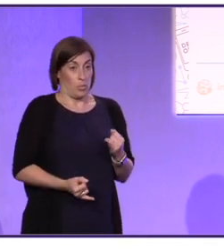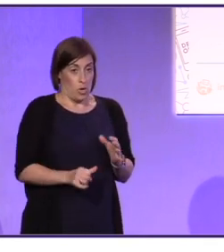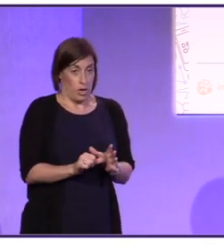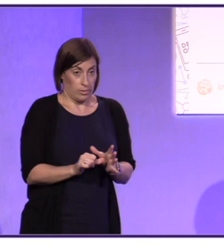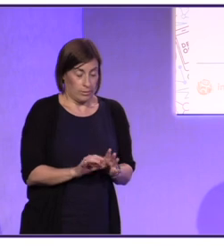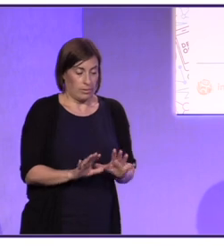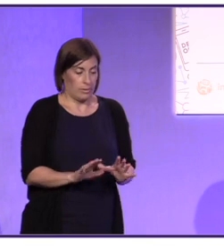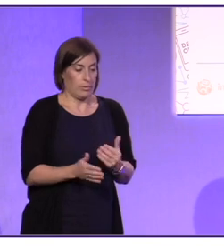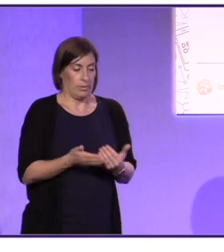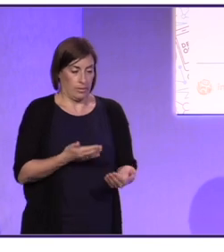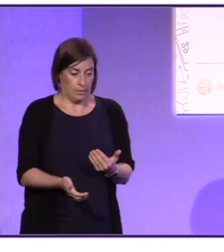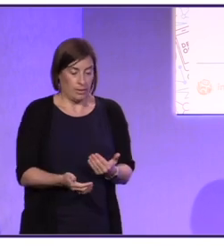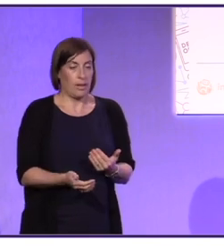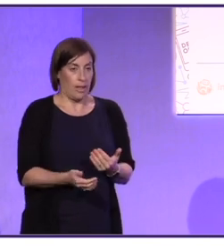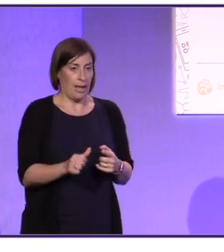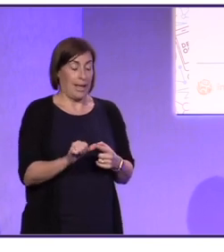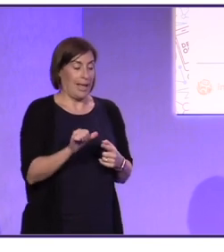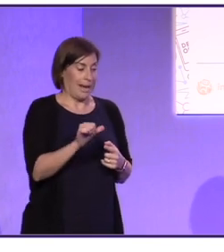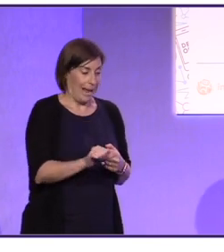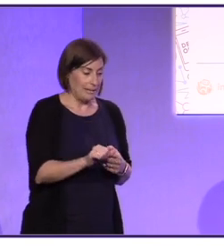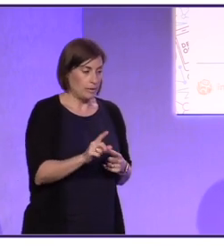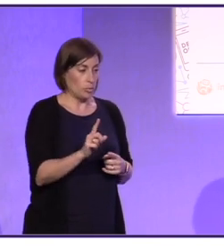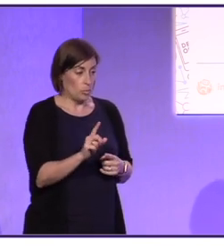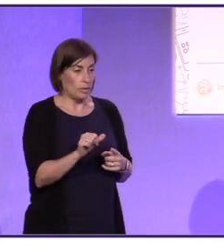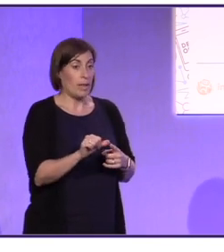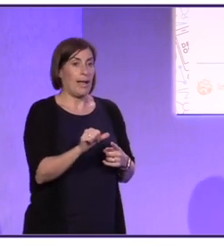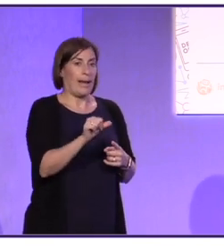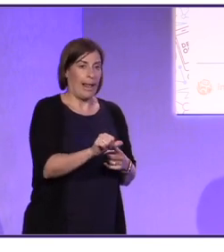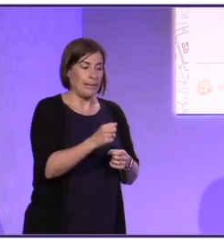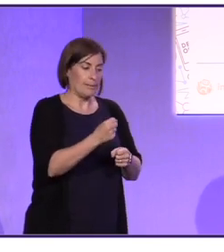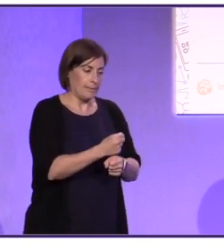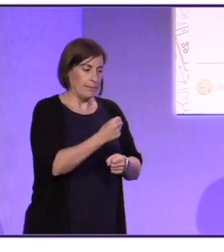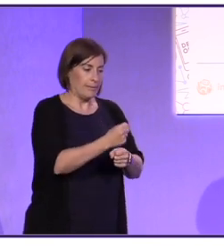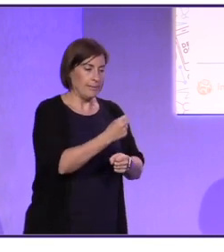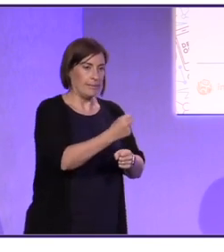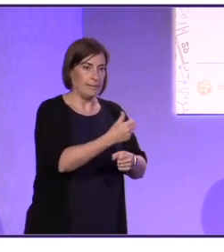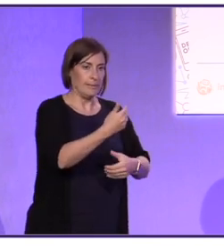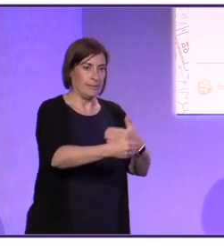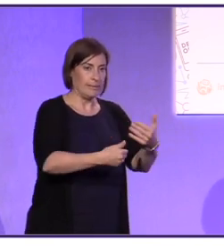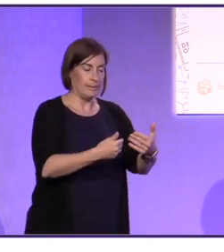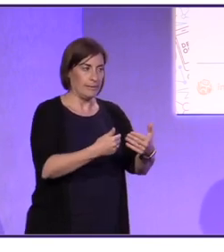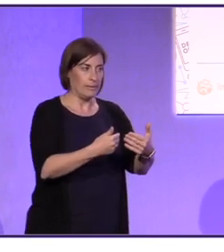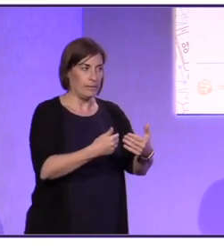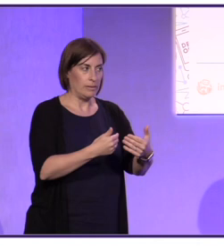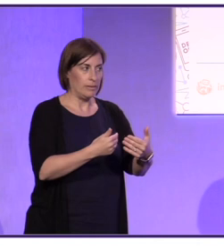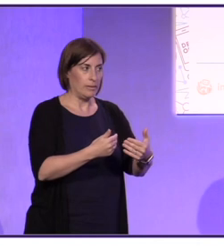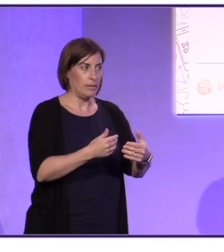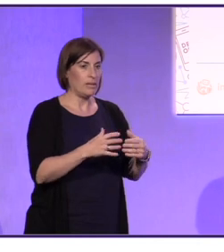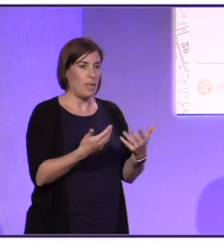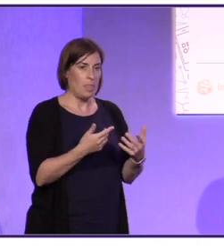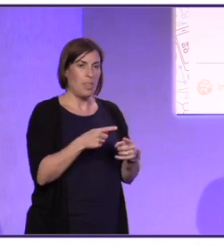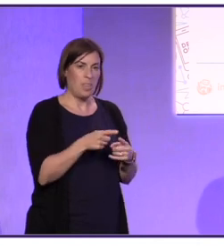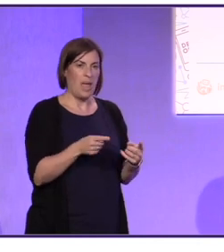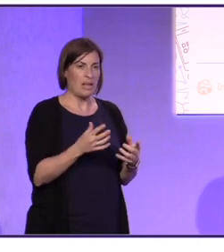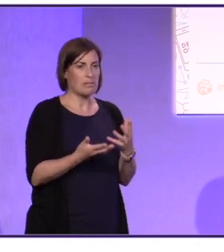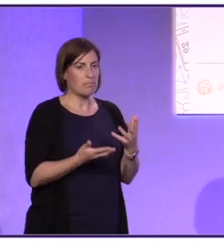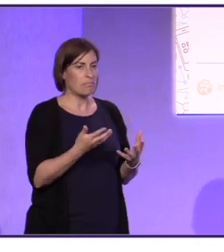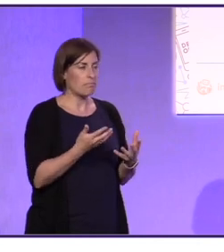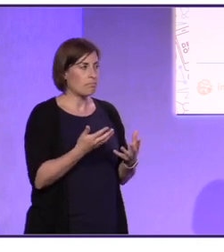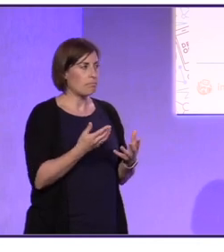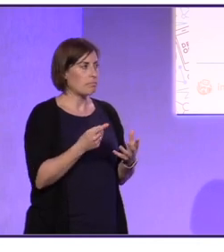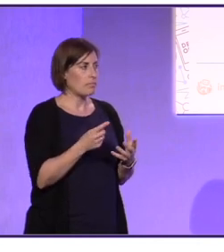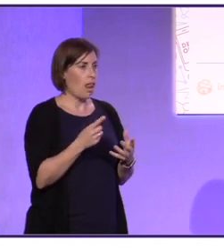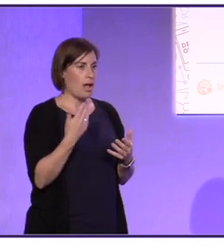next pressing thing and the next pressing thing. And this brings us to, this is a temporal thing. So your